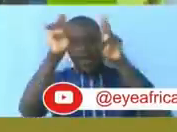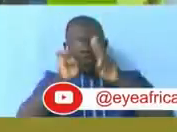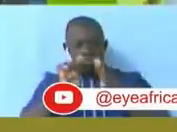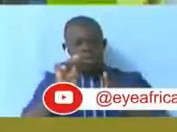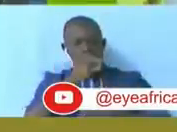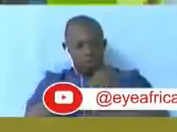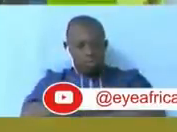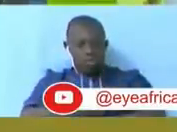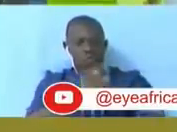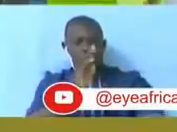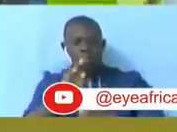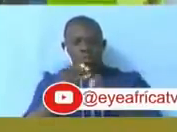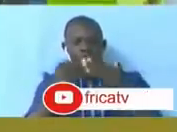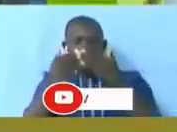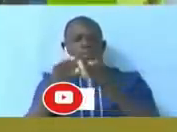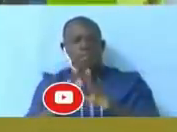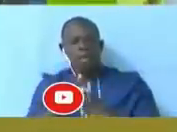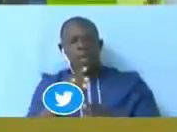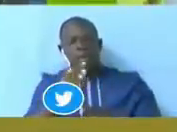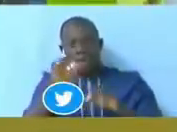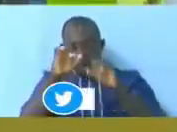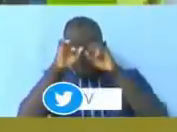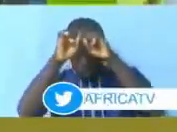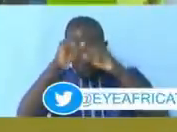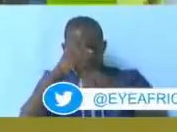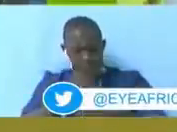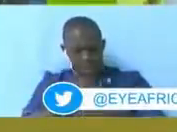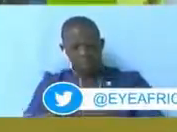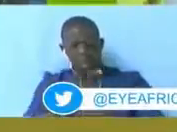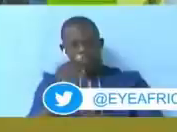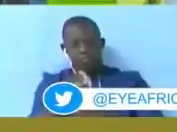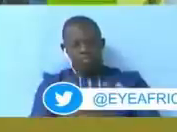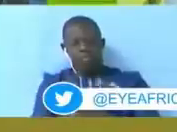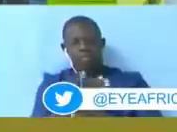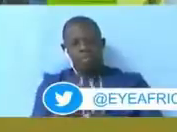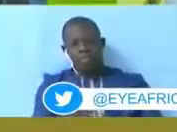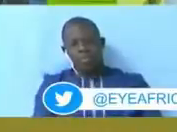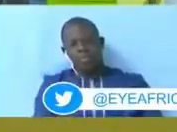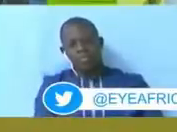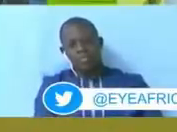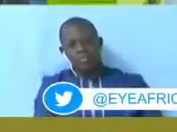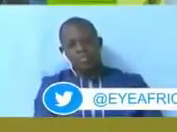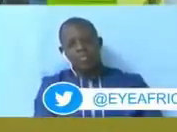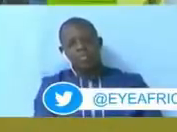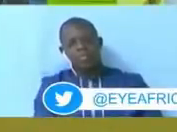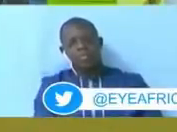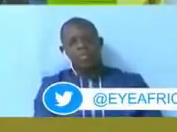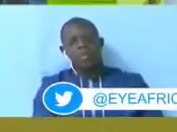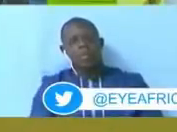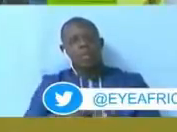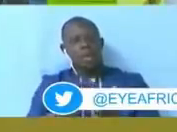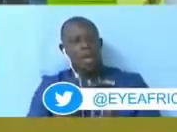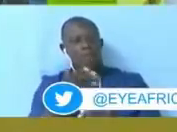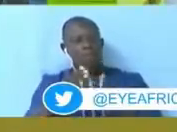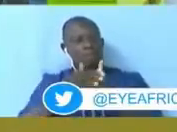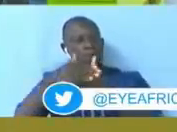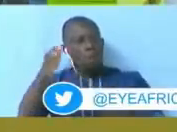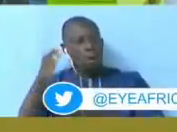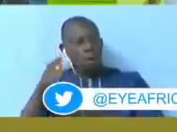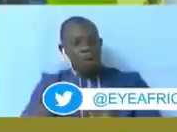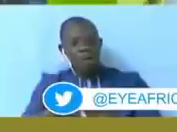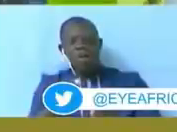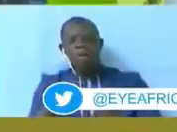banku masakundal ni wala doku bundal ni wala keta bundate milyan wala Gambia masakundal. That large quantity of drugs koka foko drug